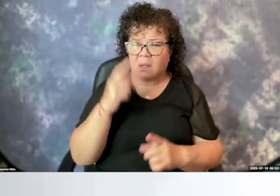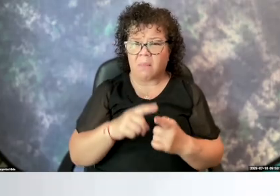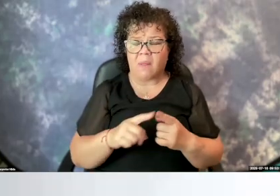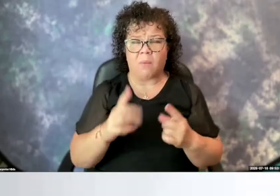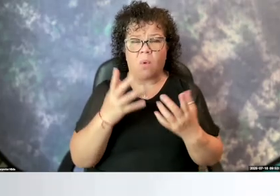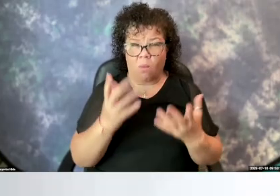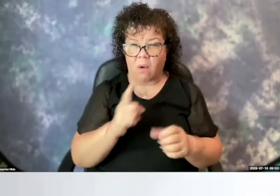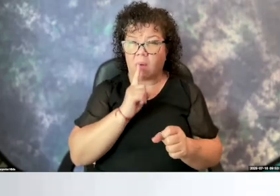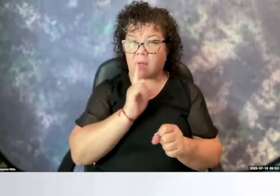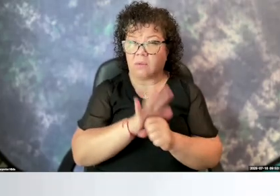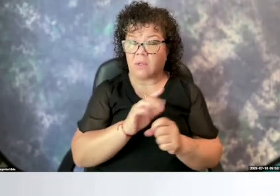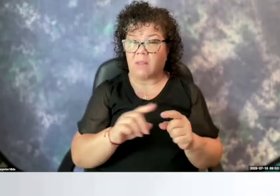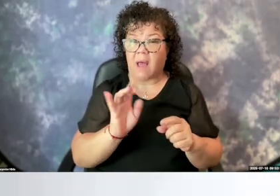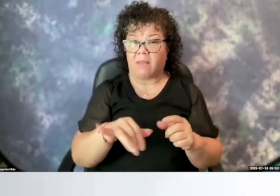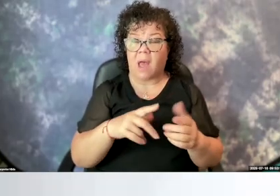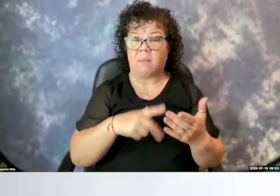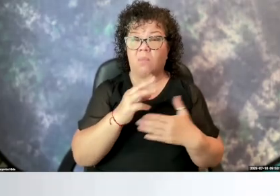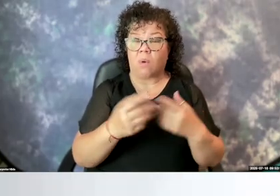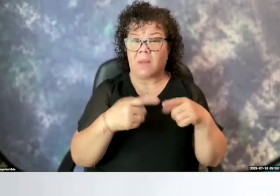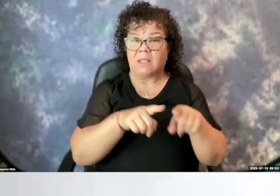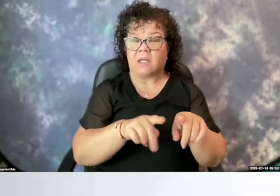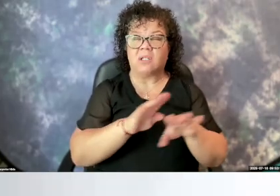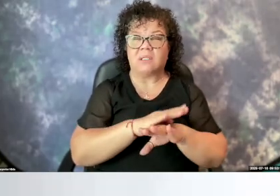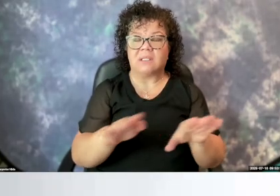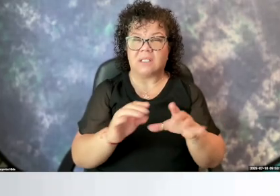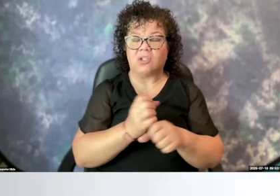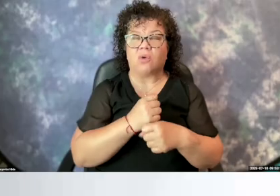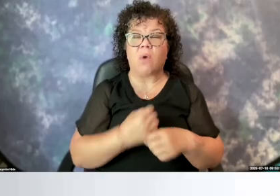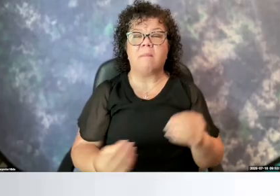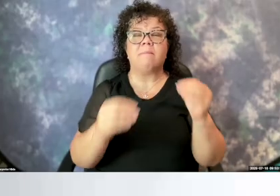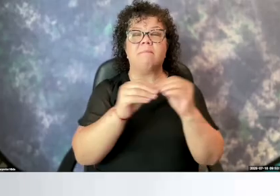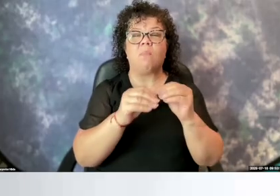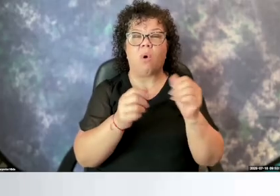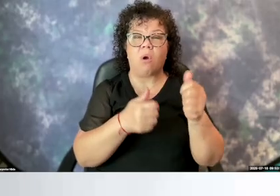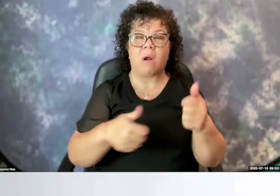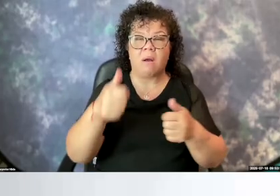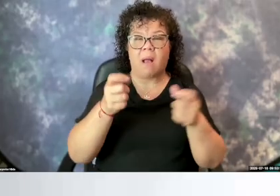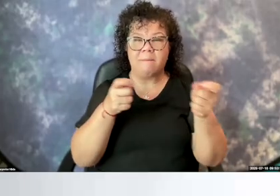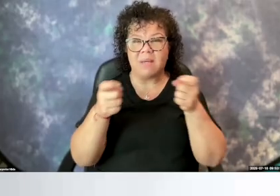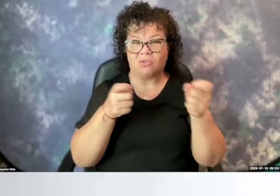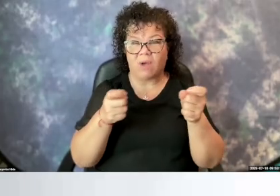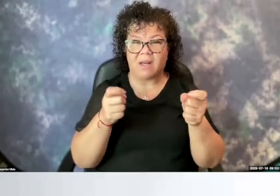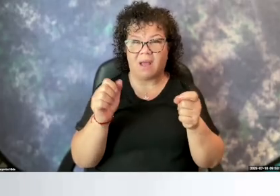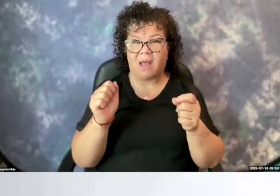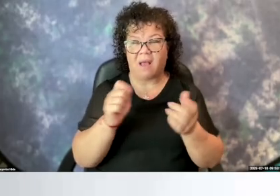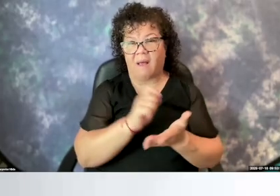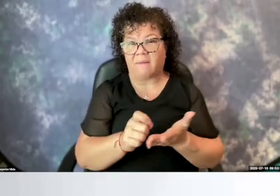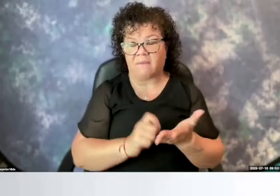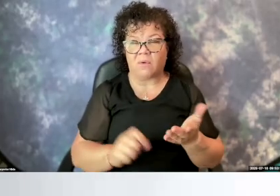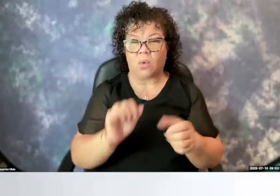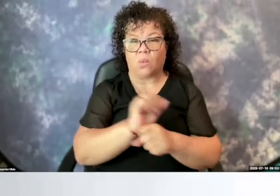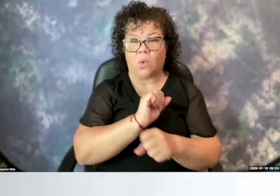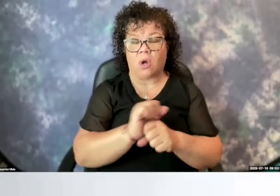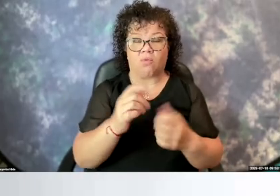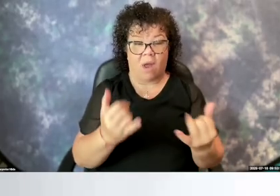the program alignment doesn't result in significant additional administrative work, and that kind of through this process